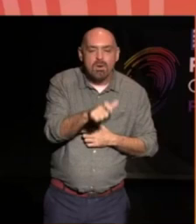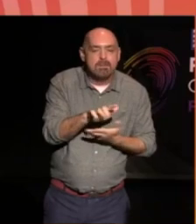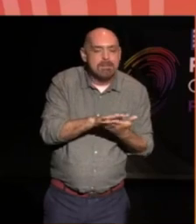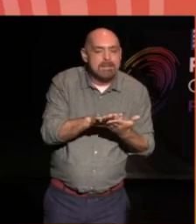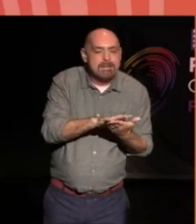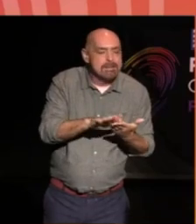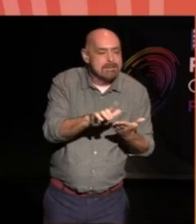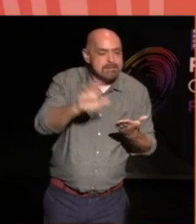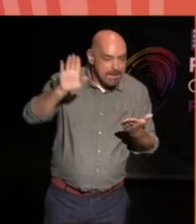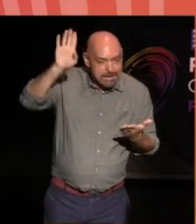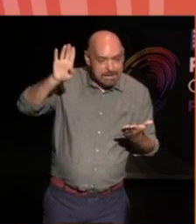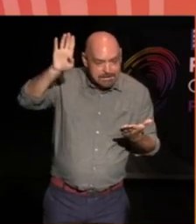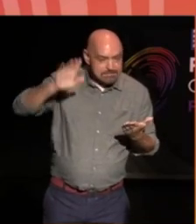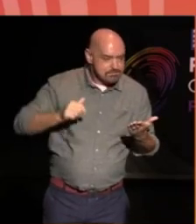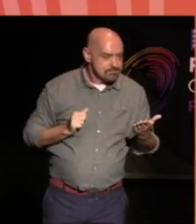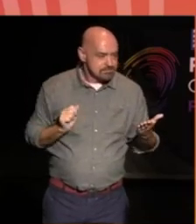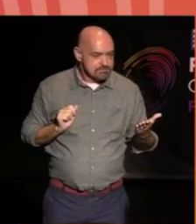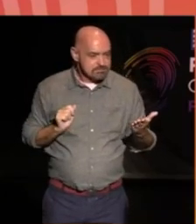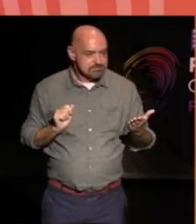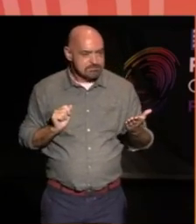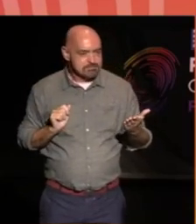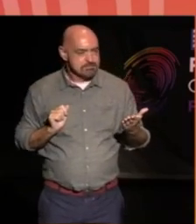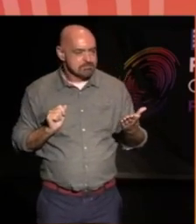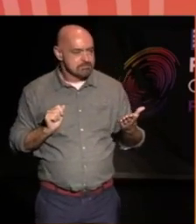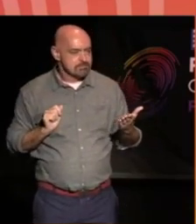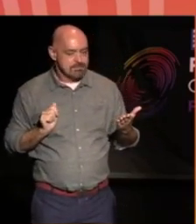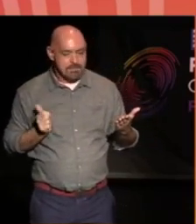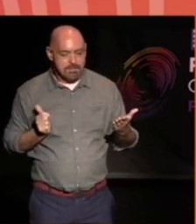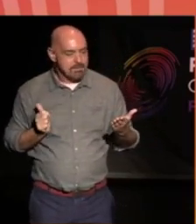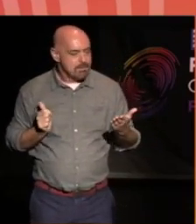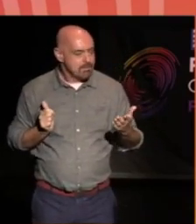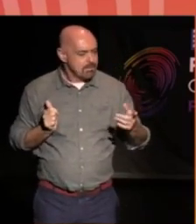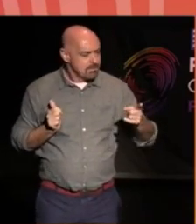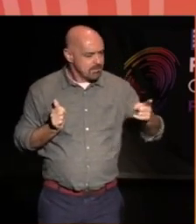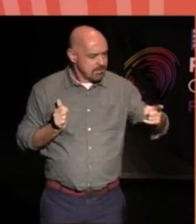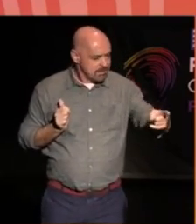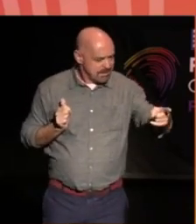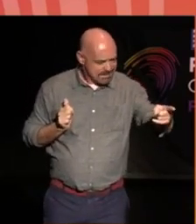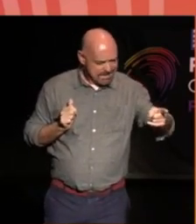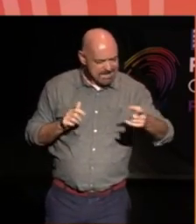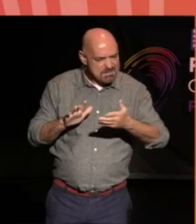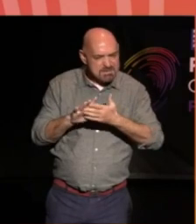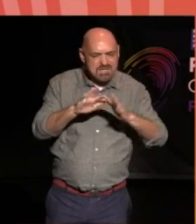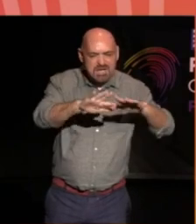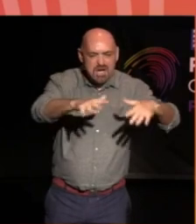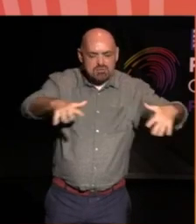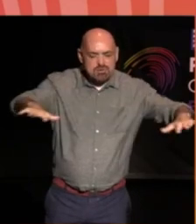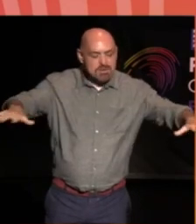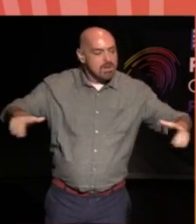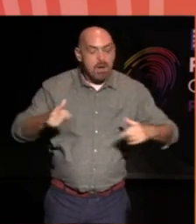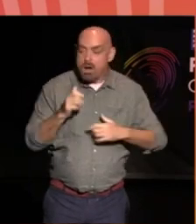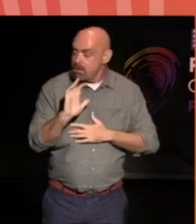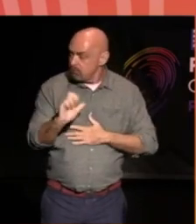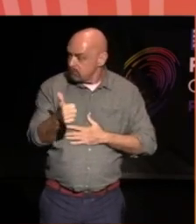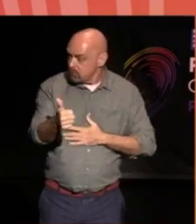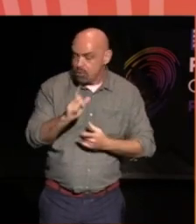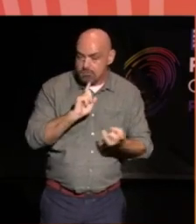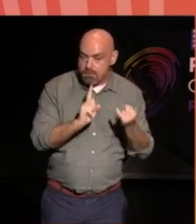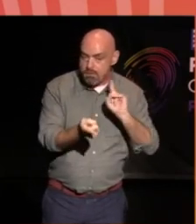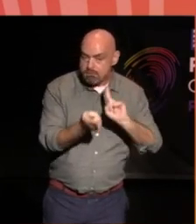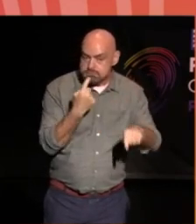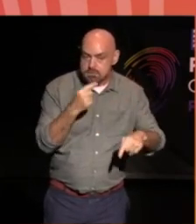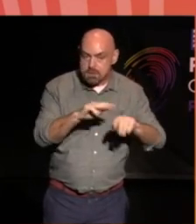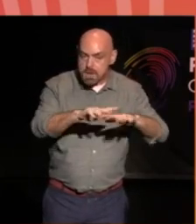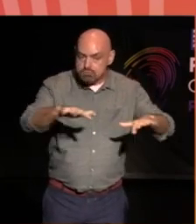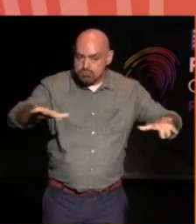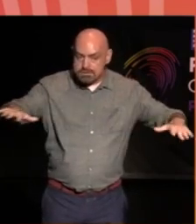Does anyone shout out anything, or I will explain? Is it countryside? Good question, good answer, and perhaps